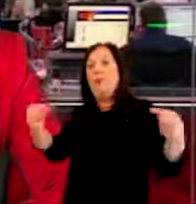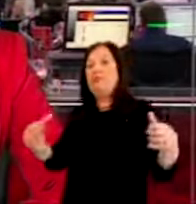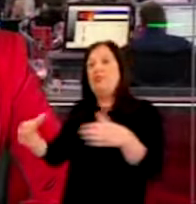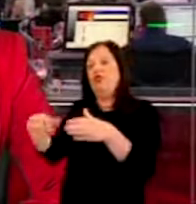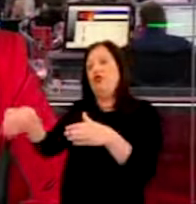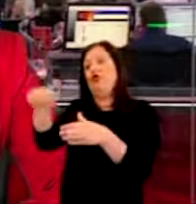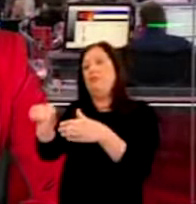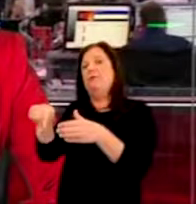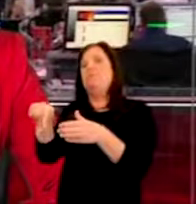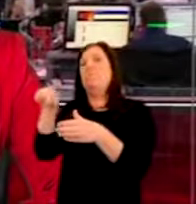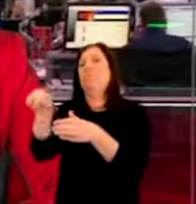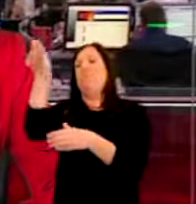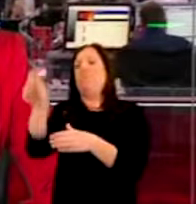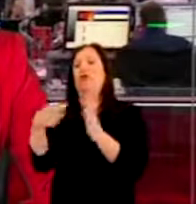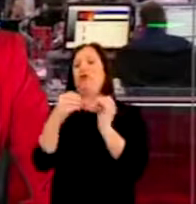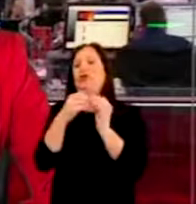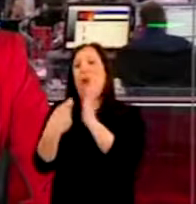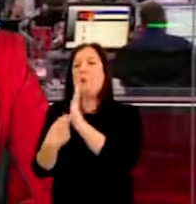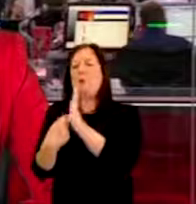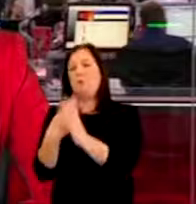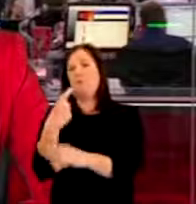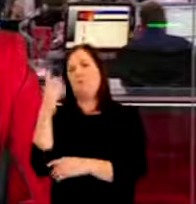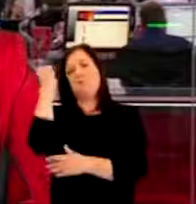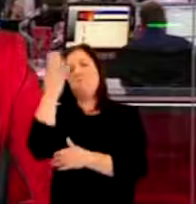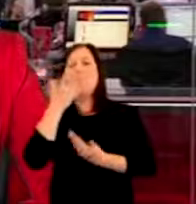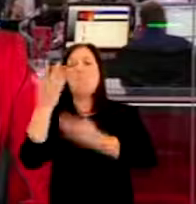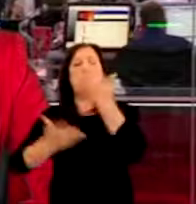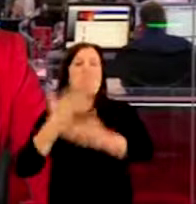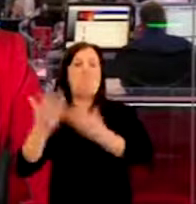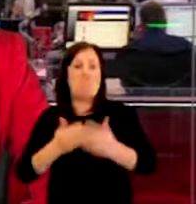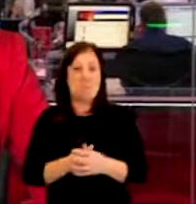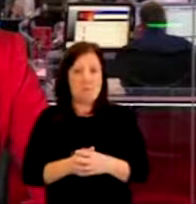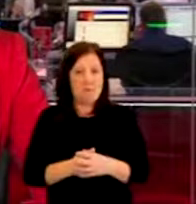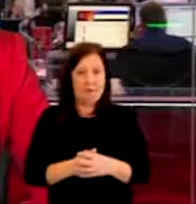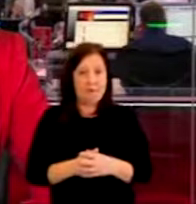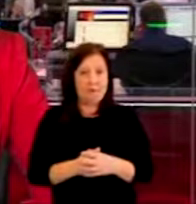opposition, Brigitte Ramsbottom, is speaking.